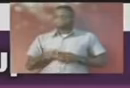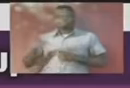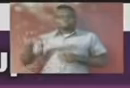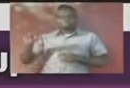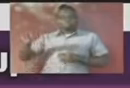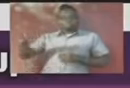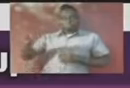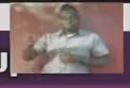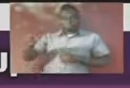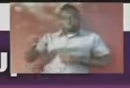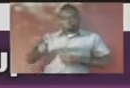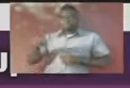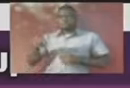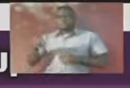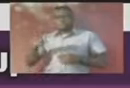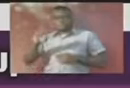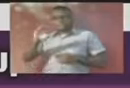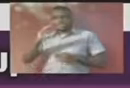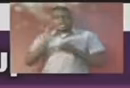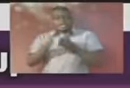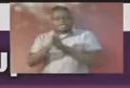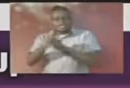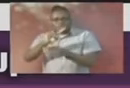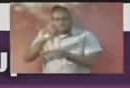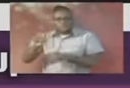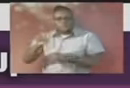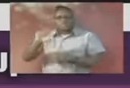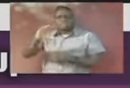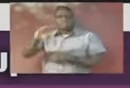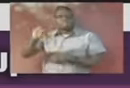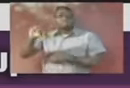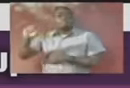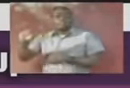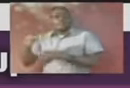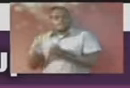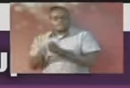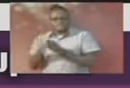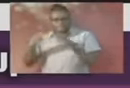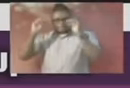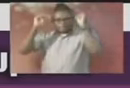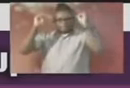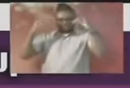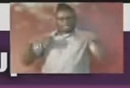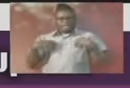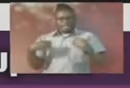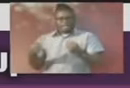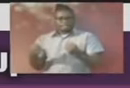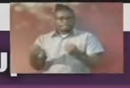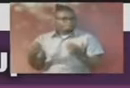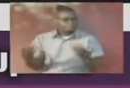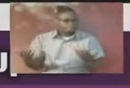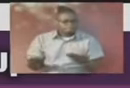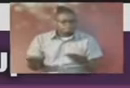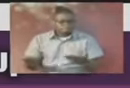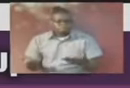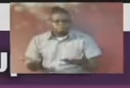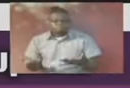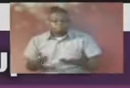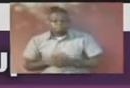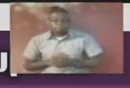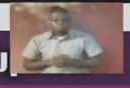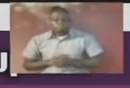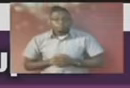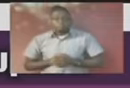I saw that the health minister had approved 3 vaccines in